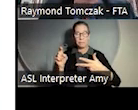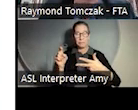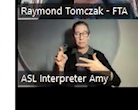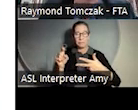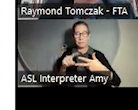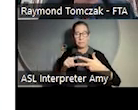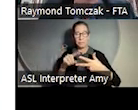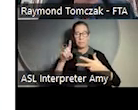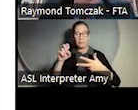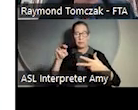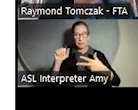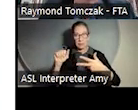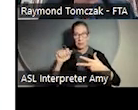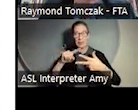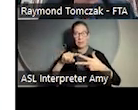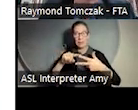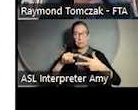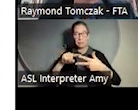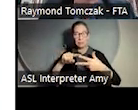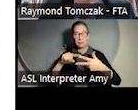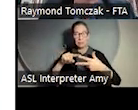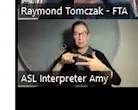Is Dana Anderson with us?